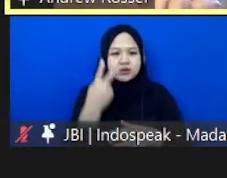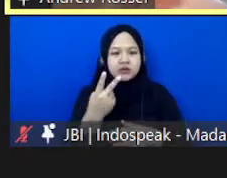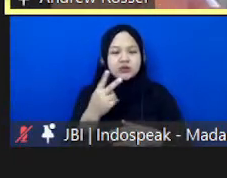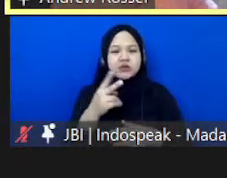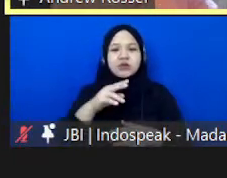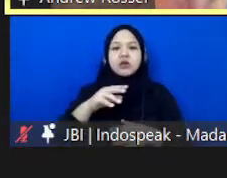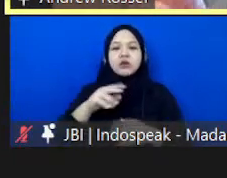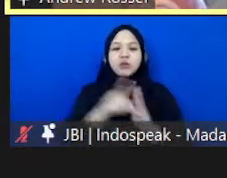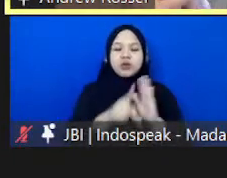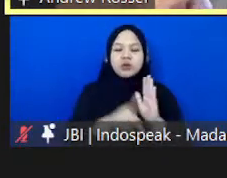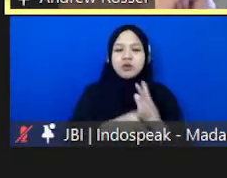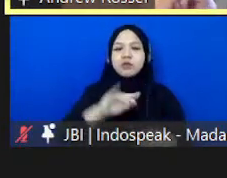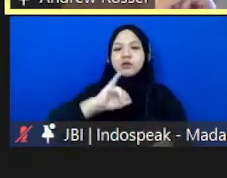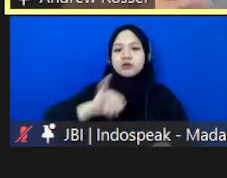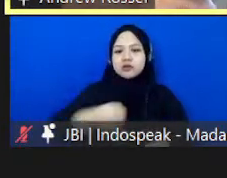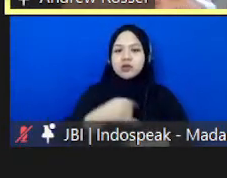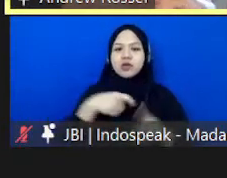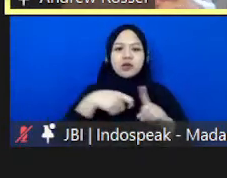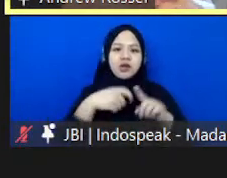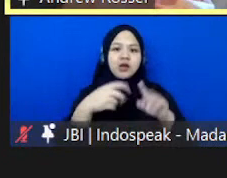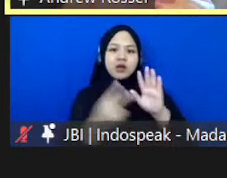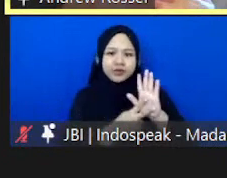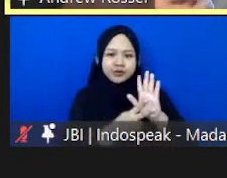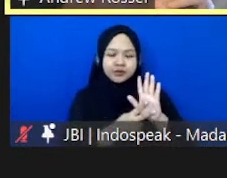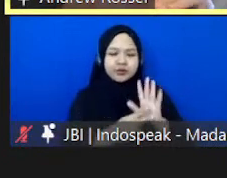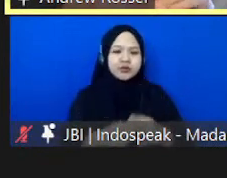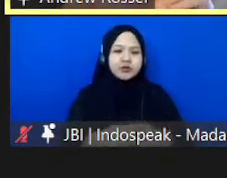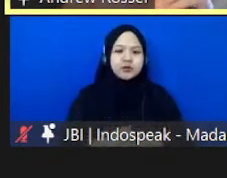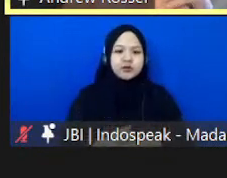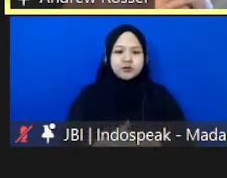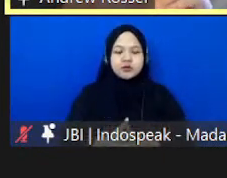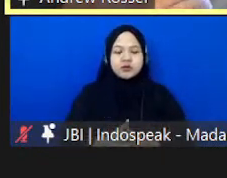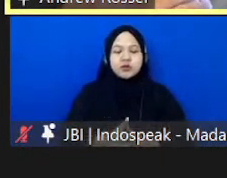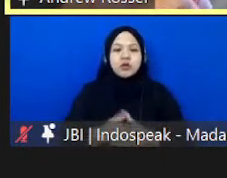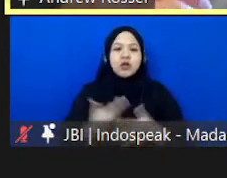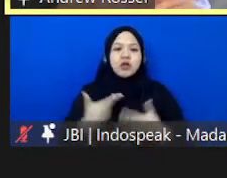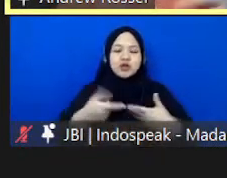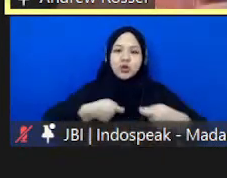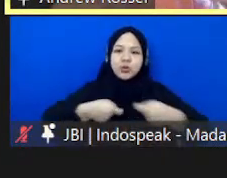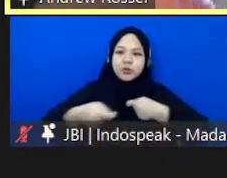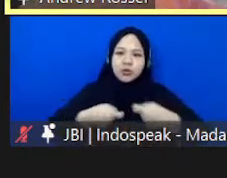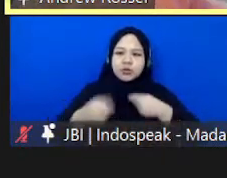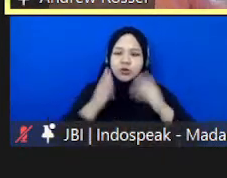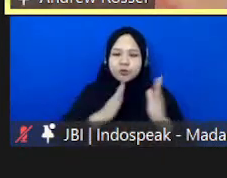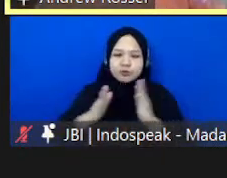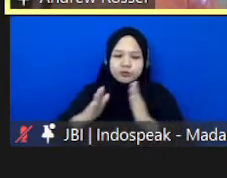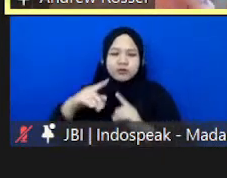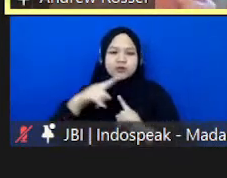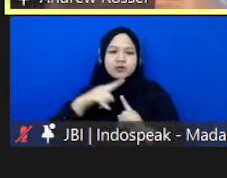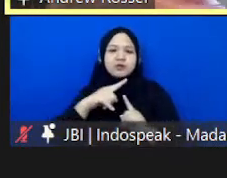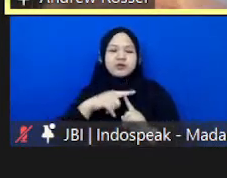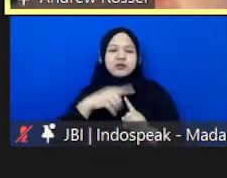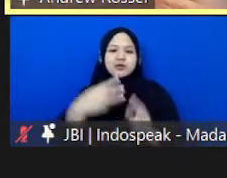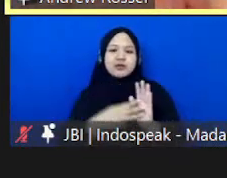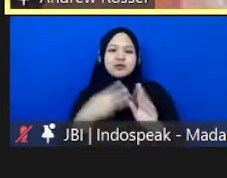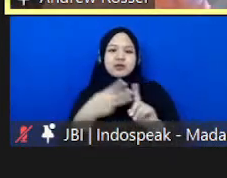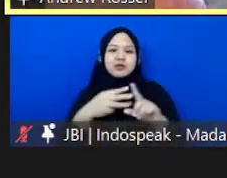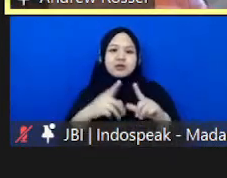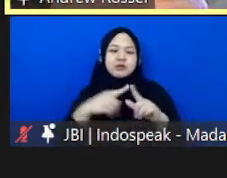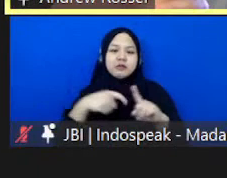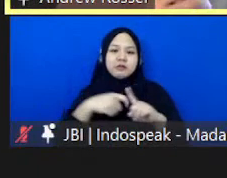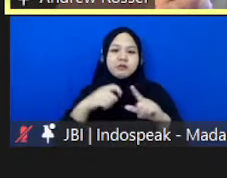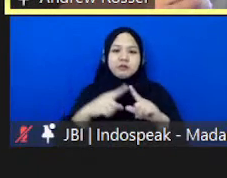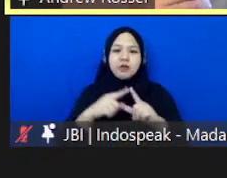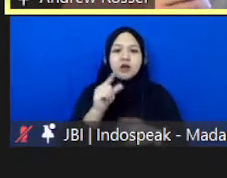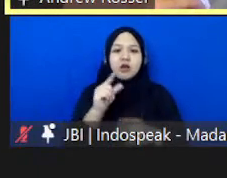second row in the table corresponds to the tobacco control case, and this is, I guess, if you like, the least successful